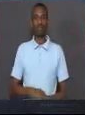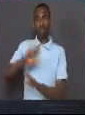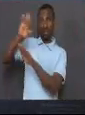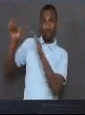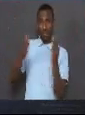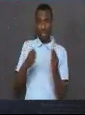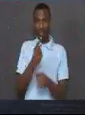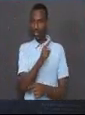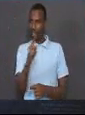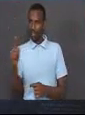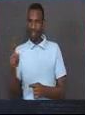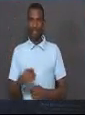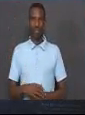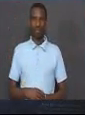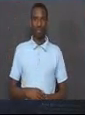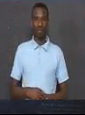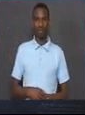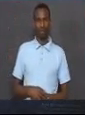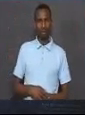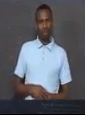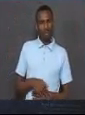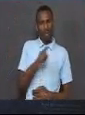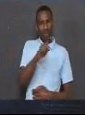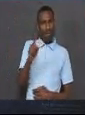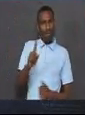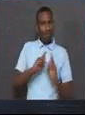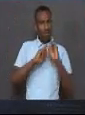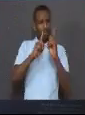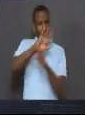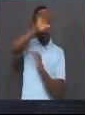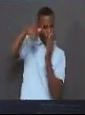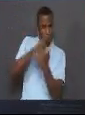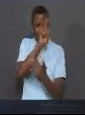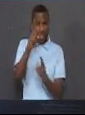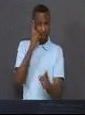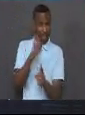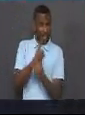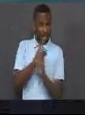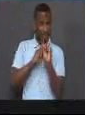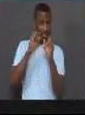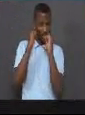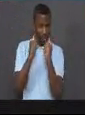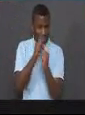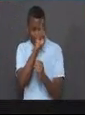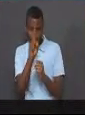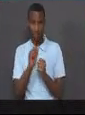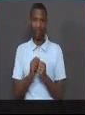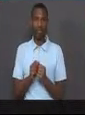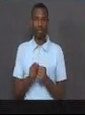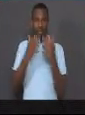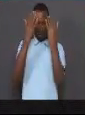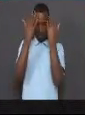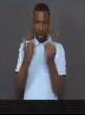Welcome back, everyone. Were you able to answer all the questions correctly? Let us go through